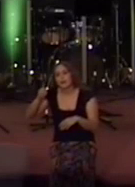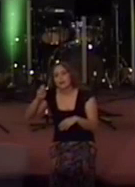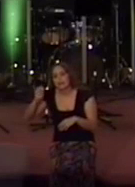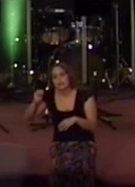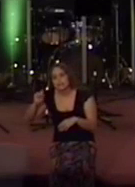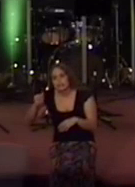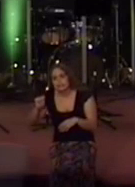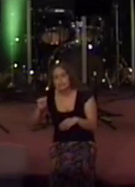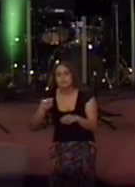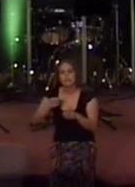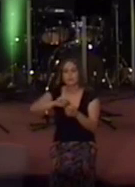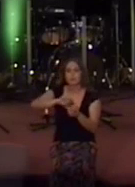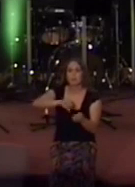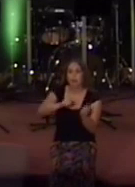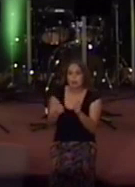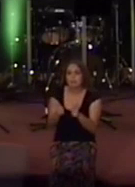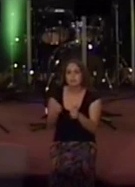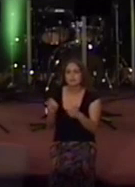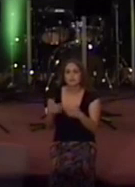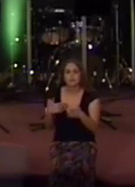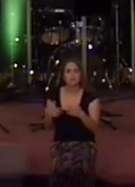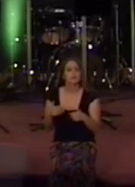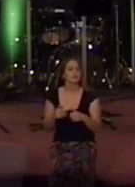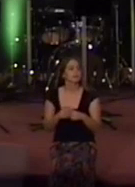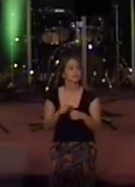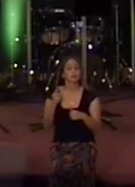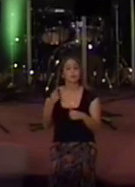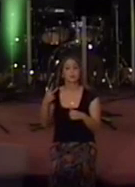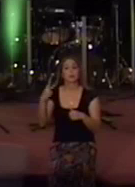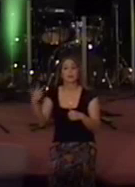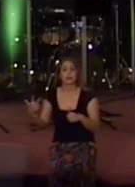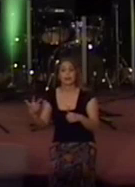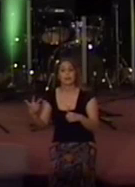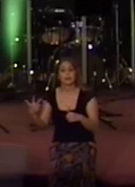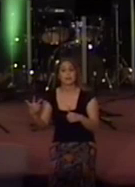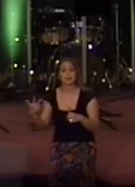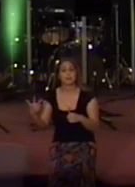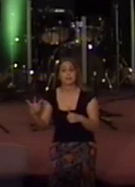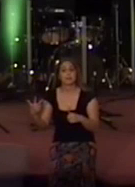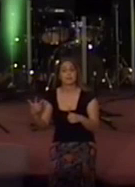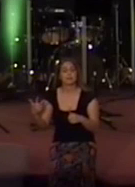Okay, you get that? All right, ready? One, two, three.